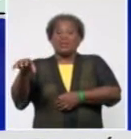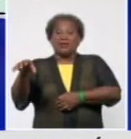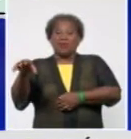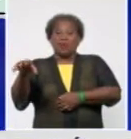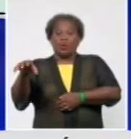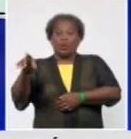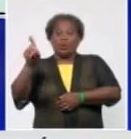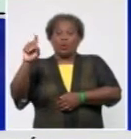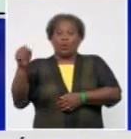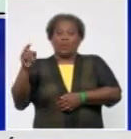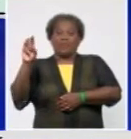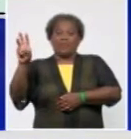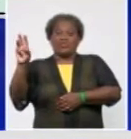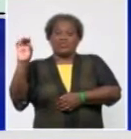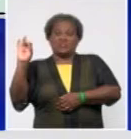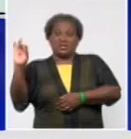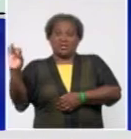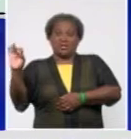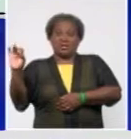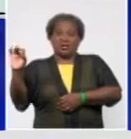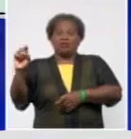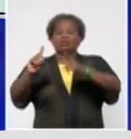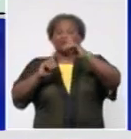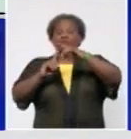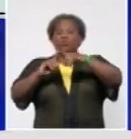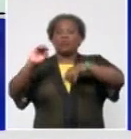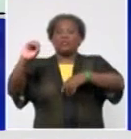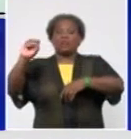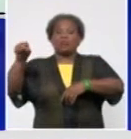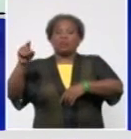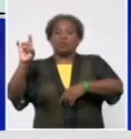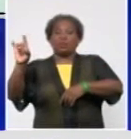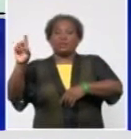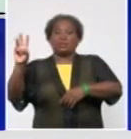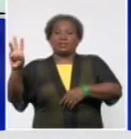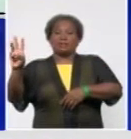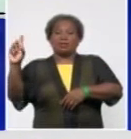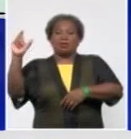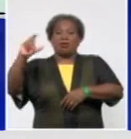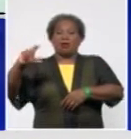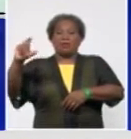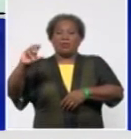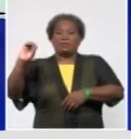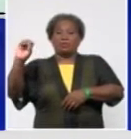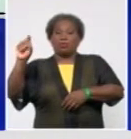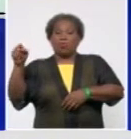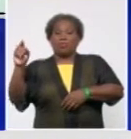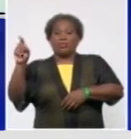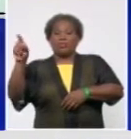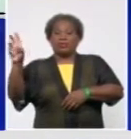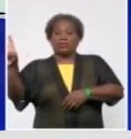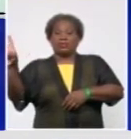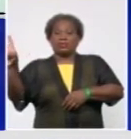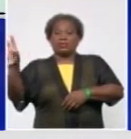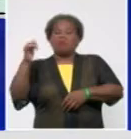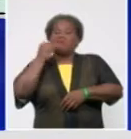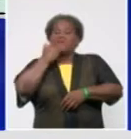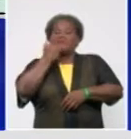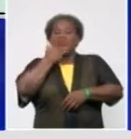Mayabeque 1.04, both higher than the day before. Villa Clara